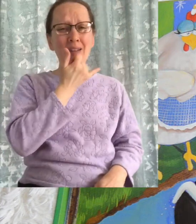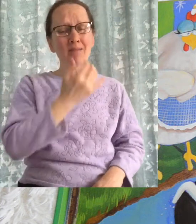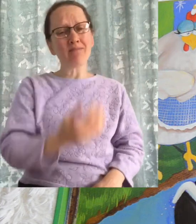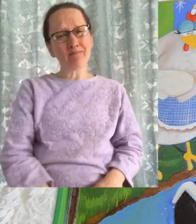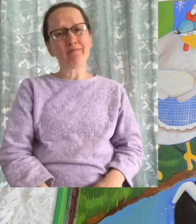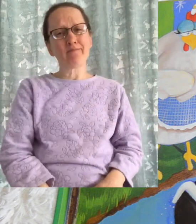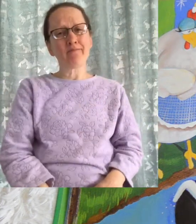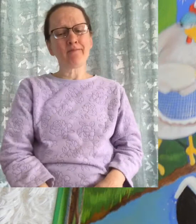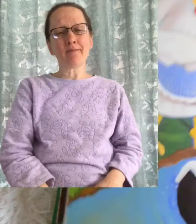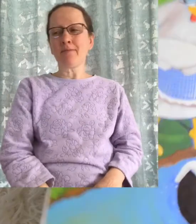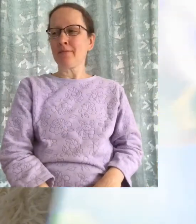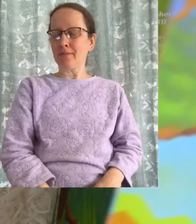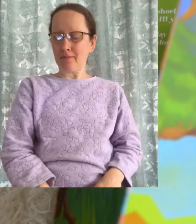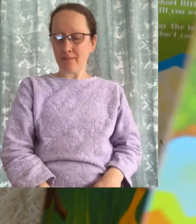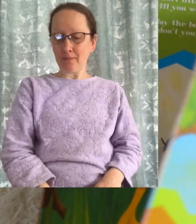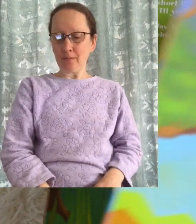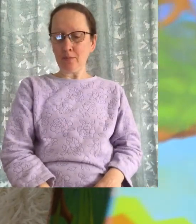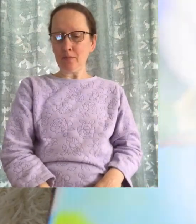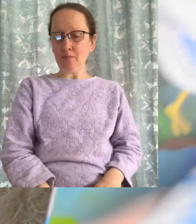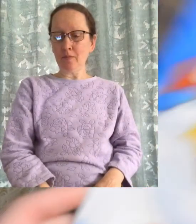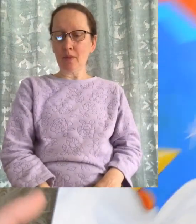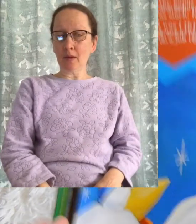a huge mess."